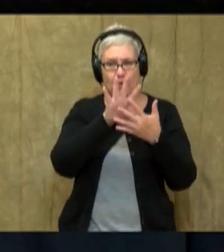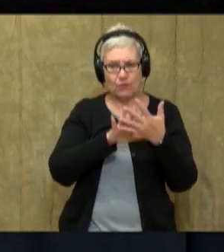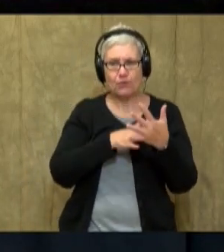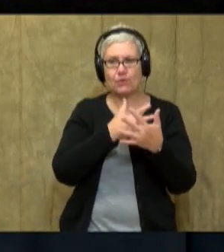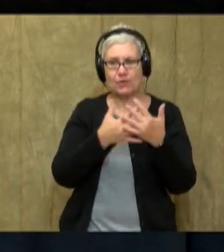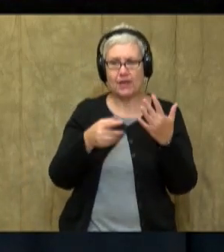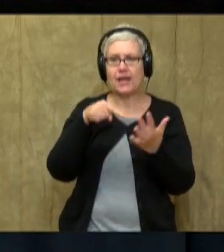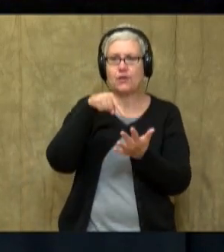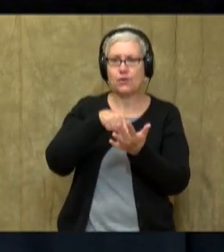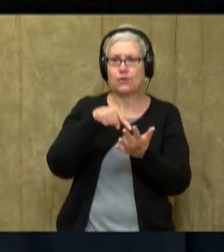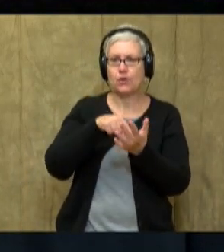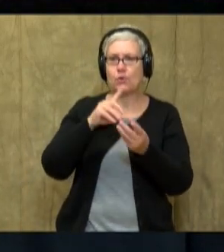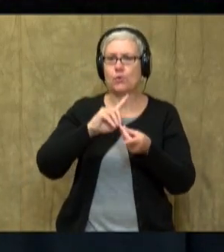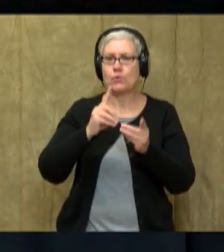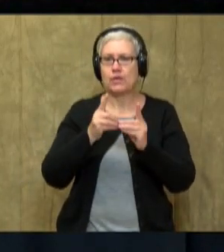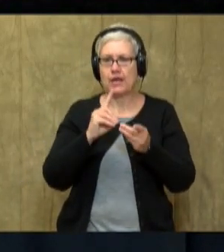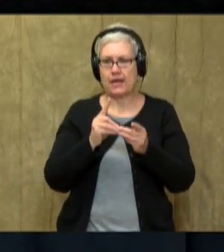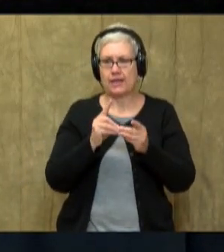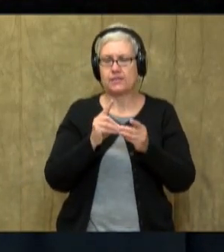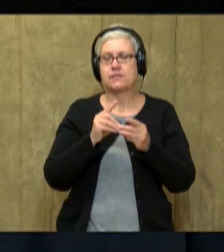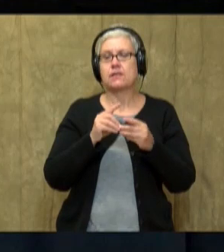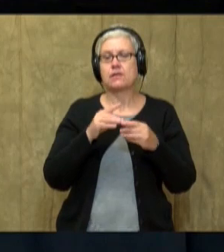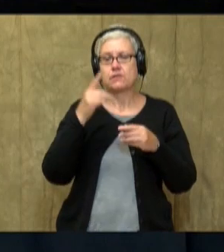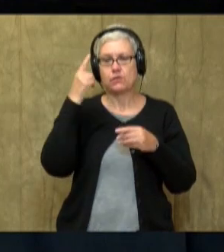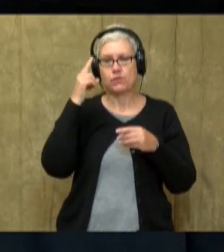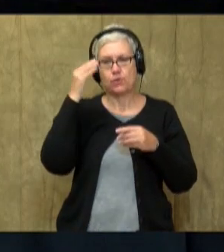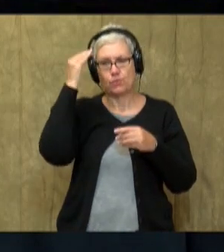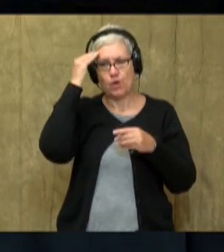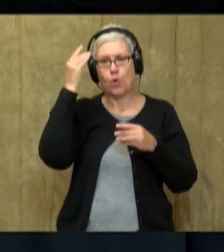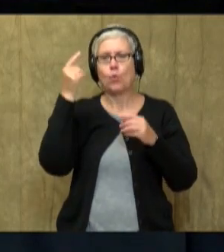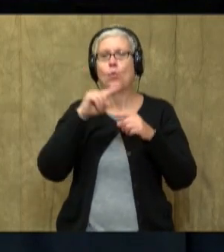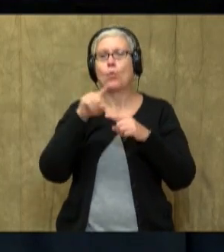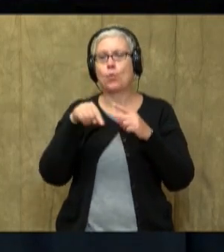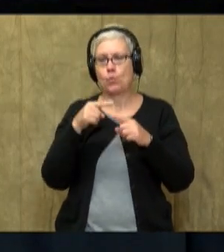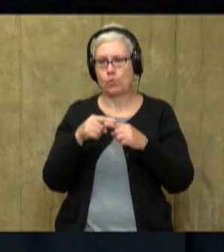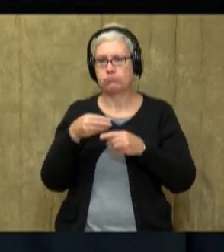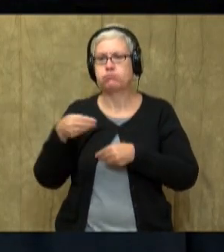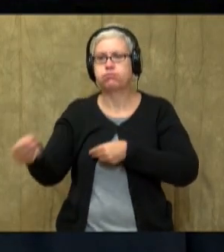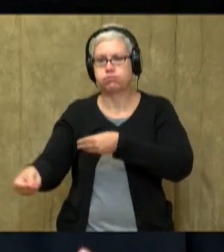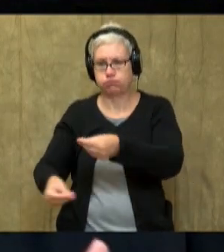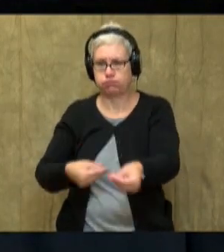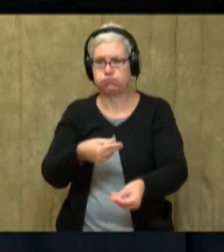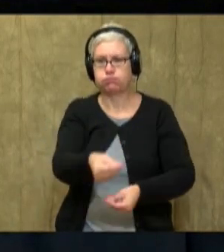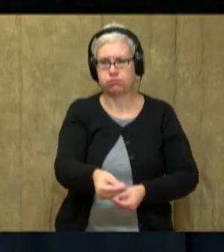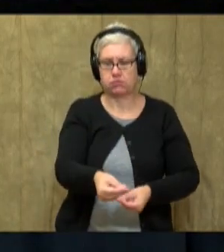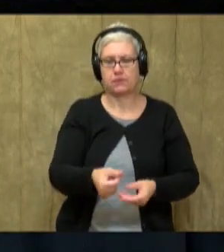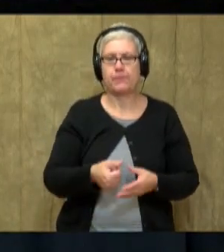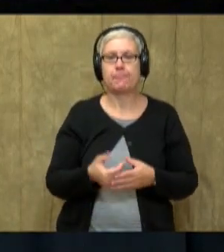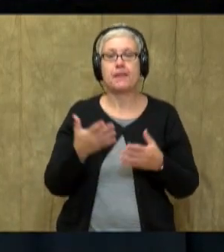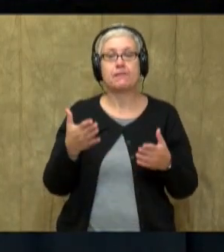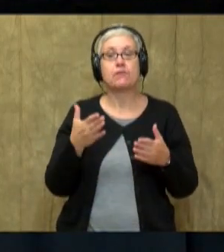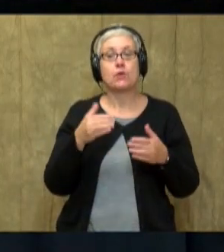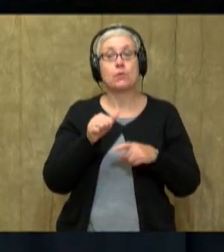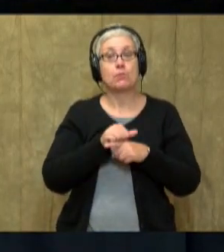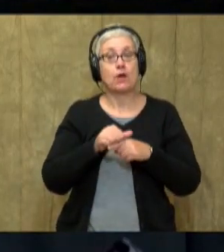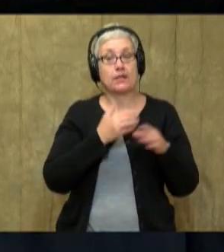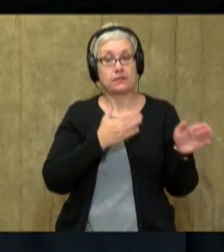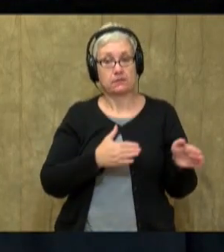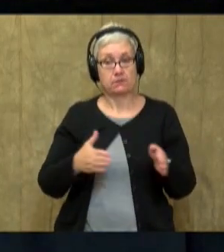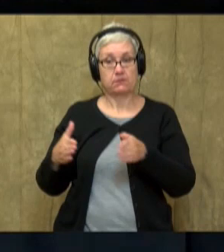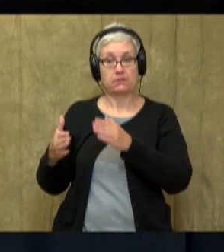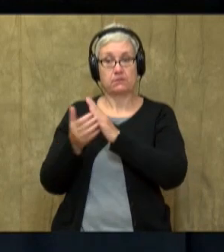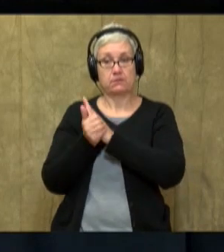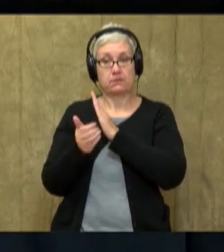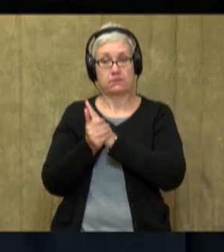due dates on your calendar so that you can keep up with all of that. It may seem like a lot, but when you practice these organization skills and you